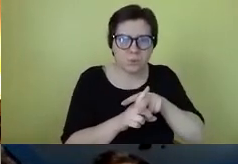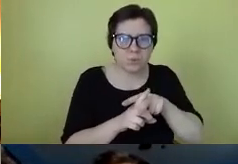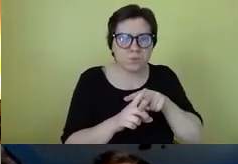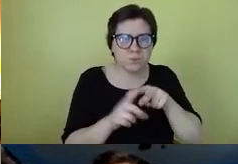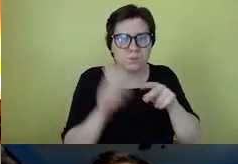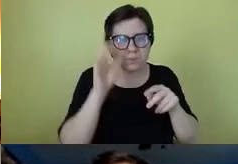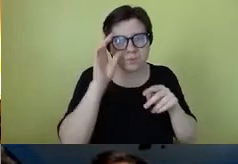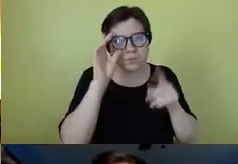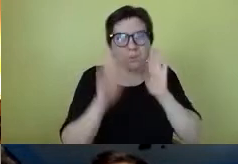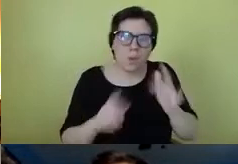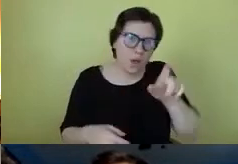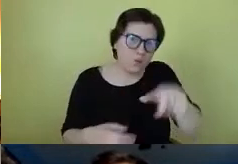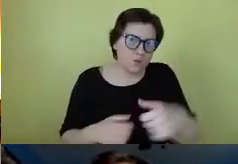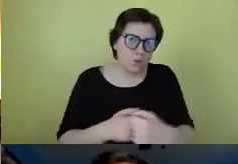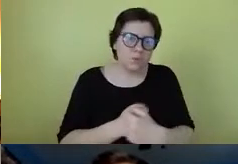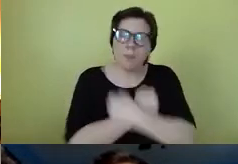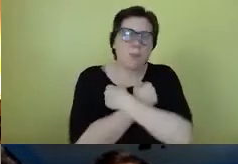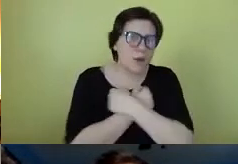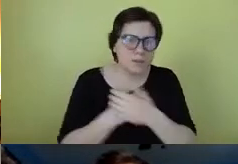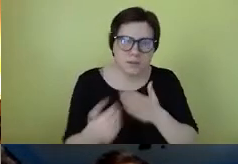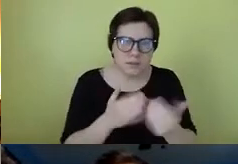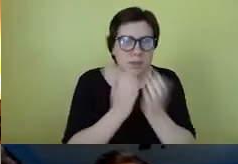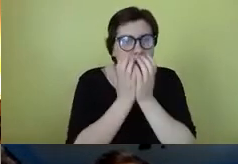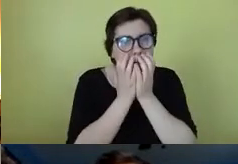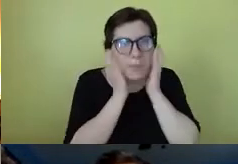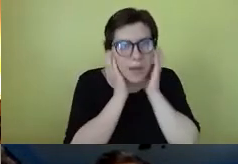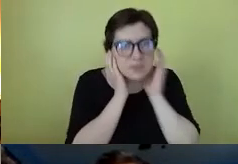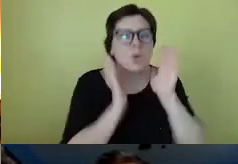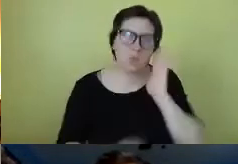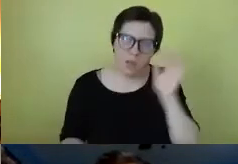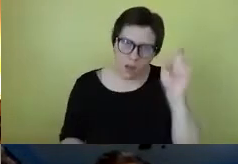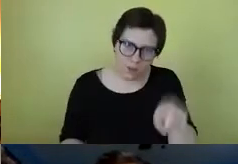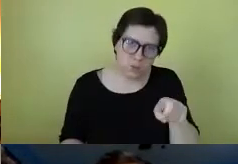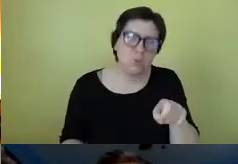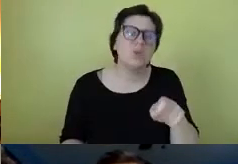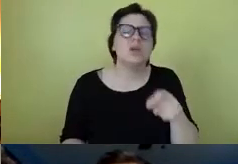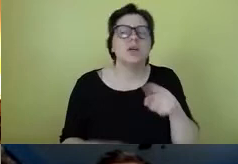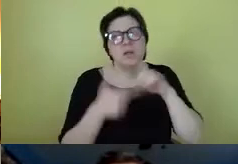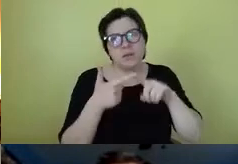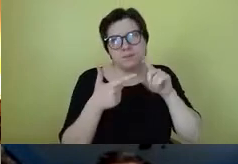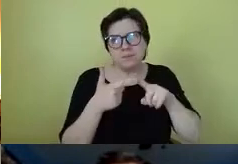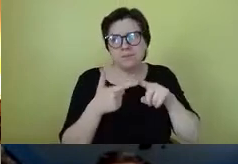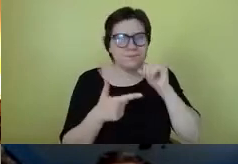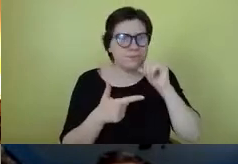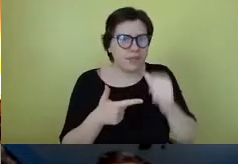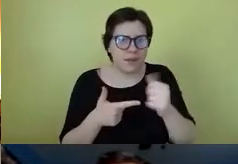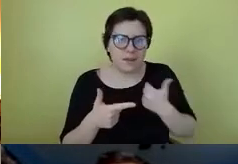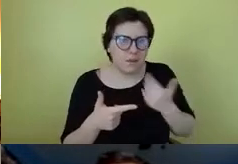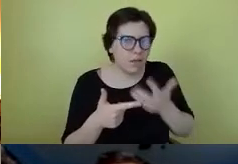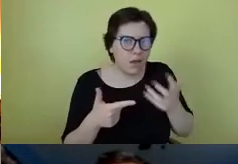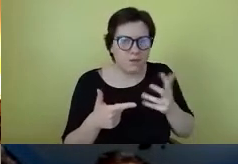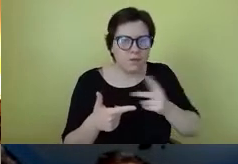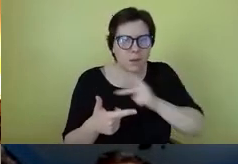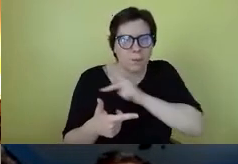have to embrace wearing masks, not being engaged in a lot of